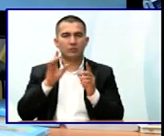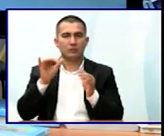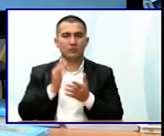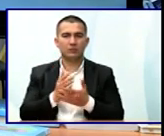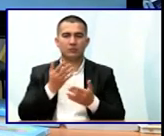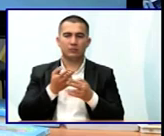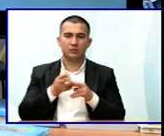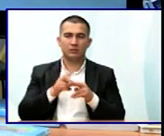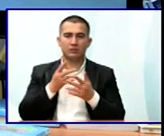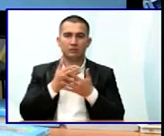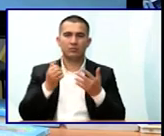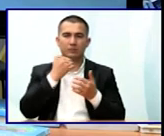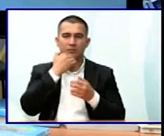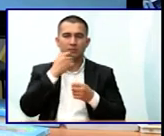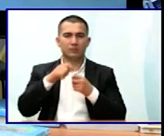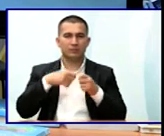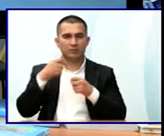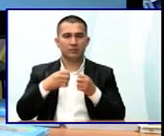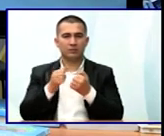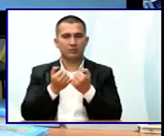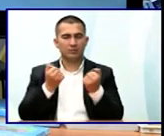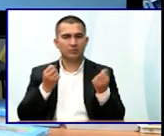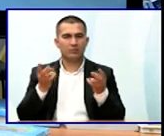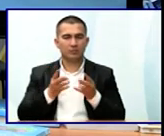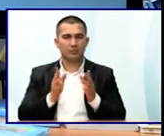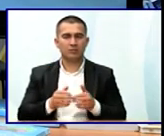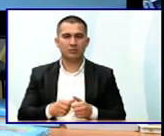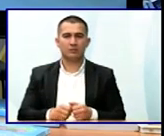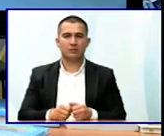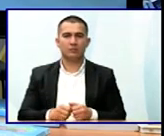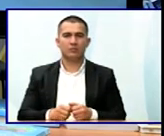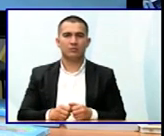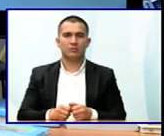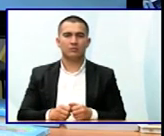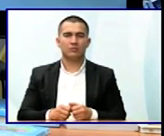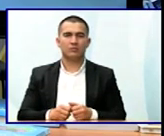mustahkam chiptalar bilan mahkam bog'lab qo'yiladi.